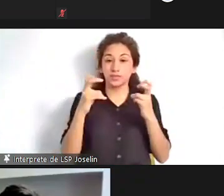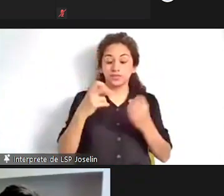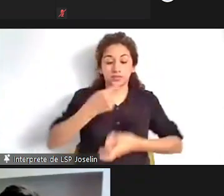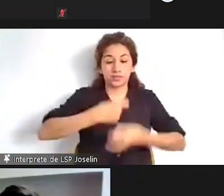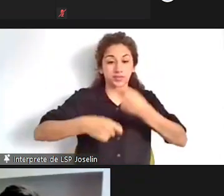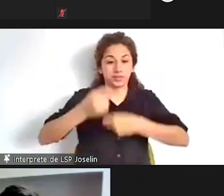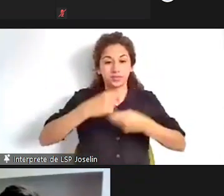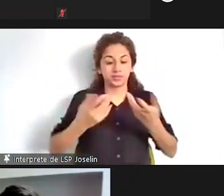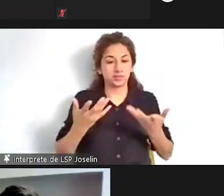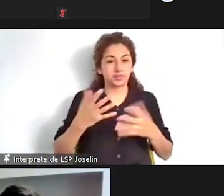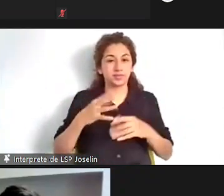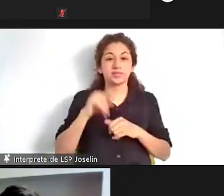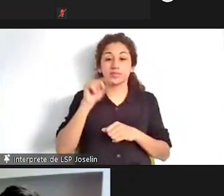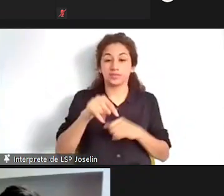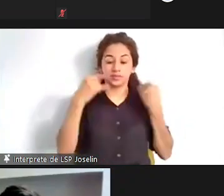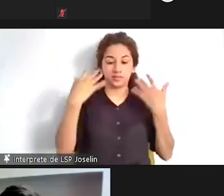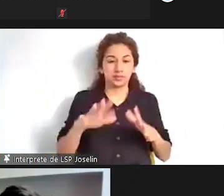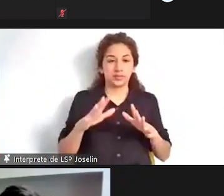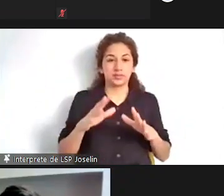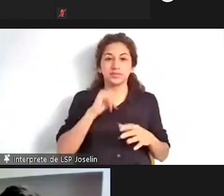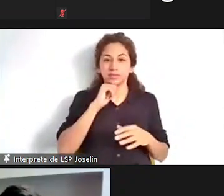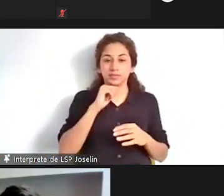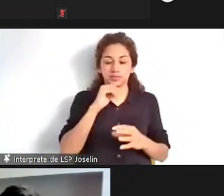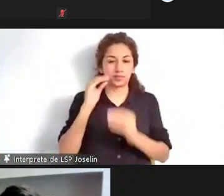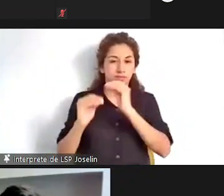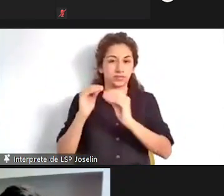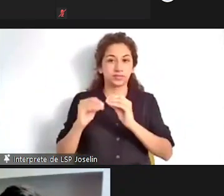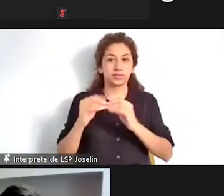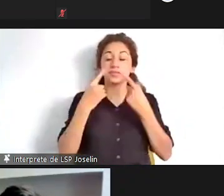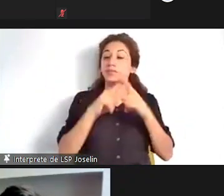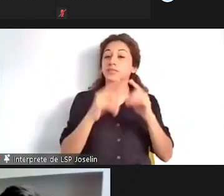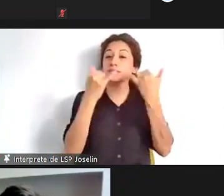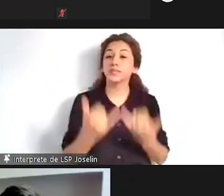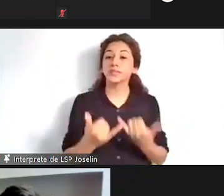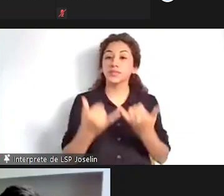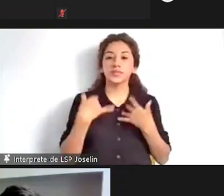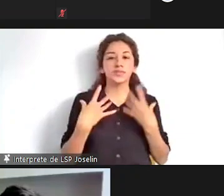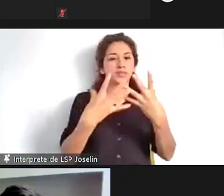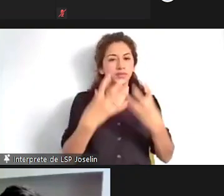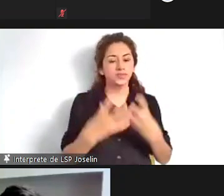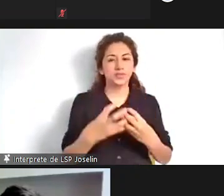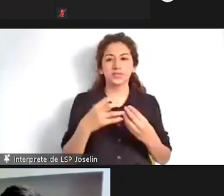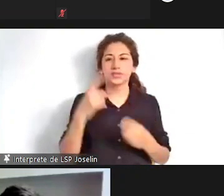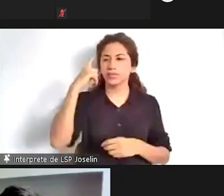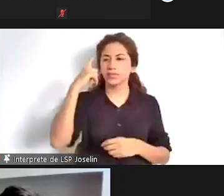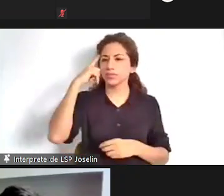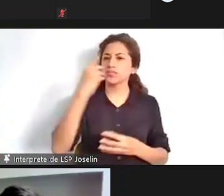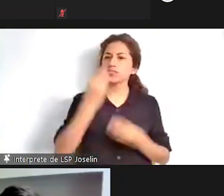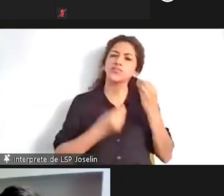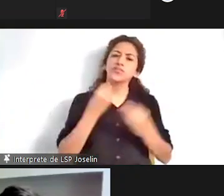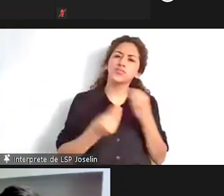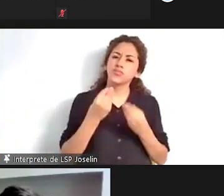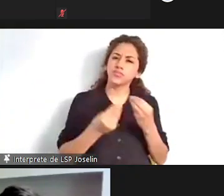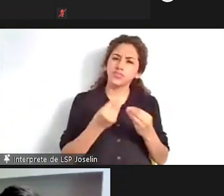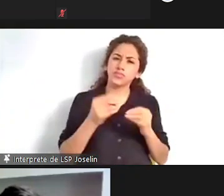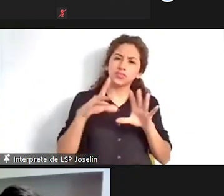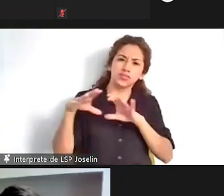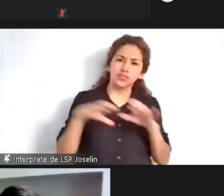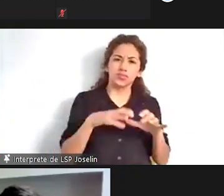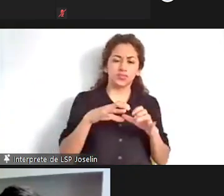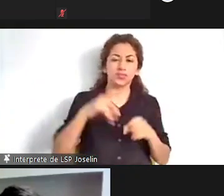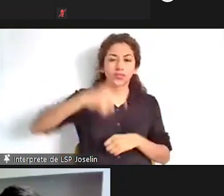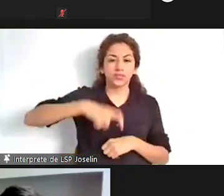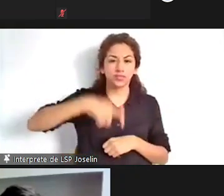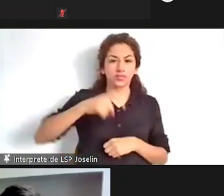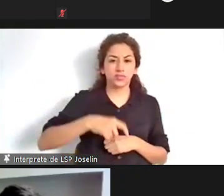problem with informality and that has been a consensus what needs to happen now is how do we adopt the necessary